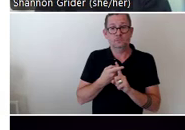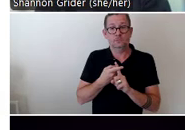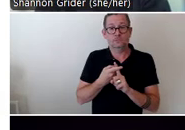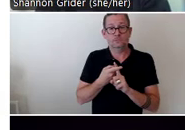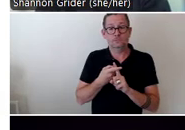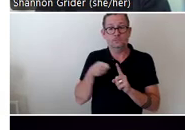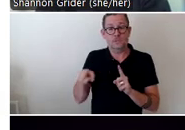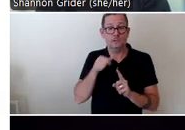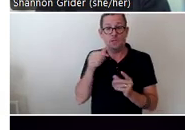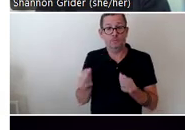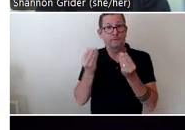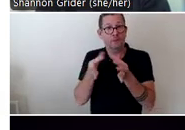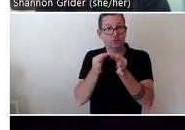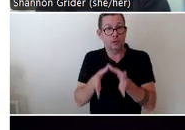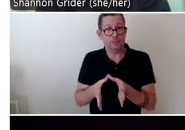strip.